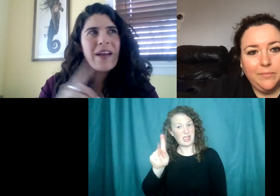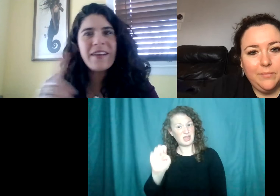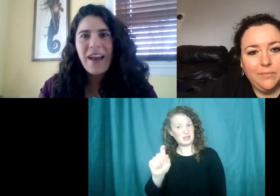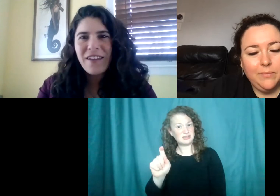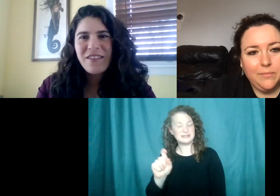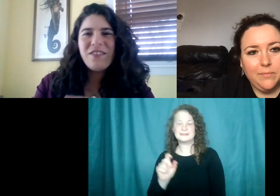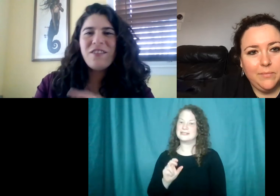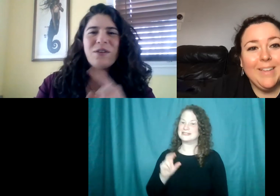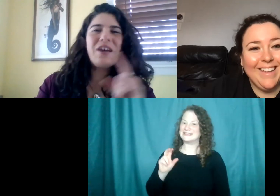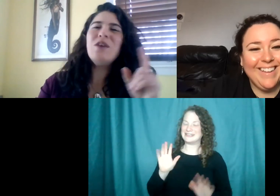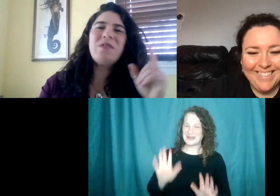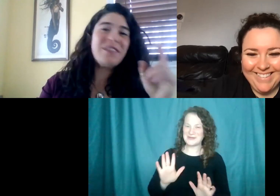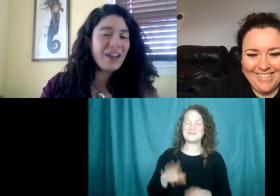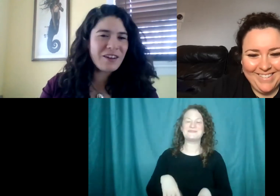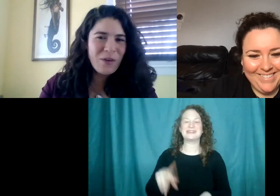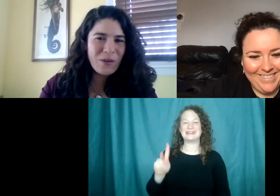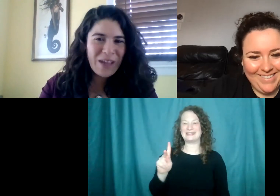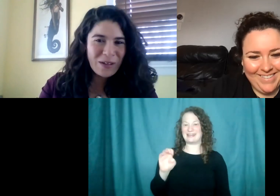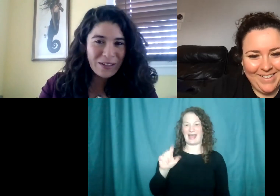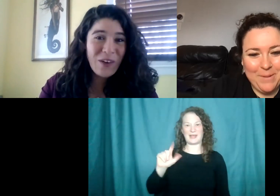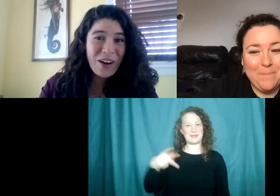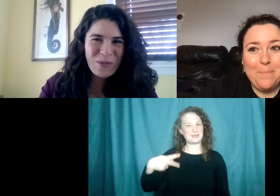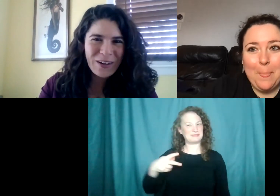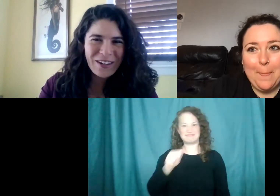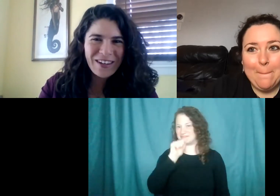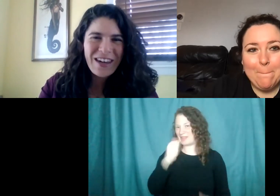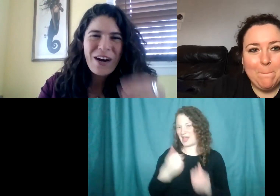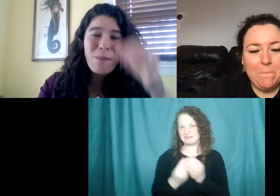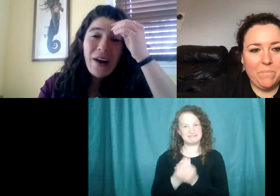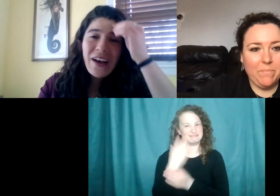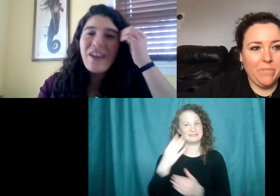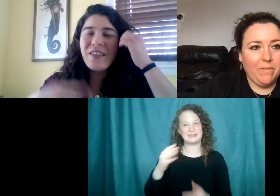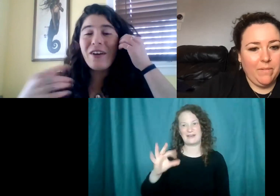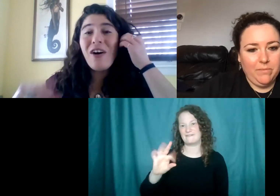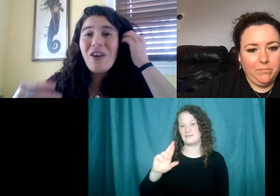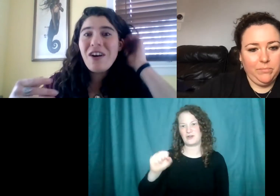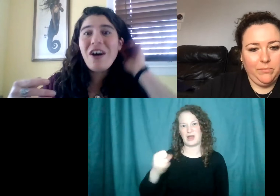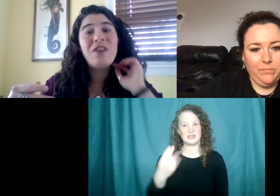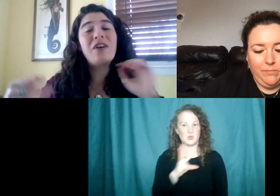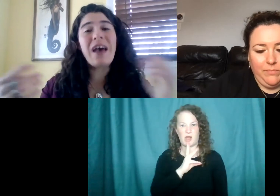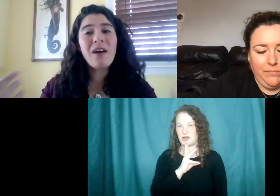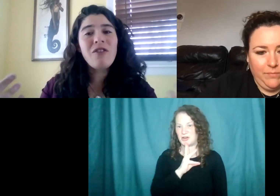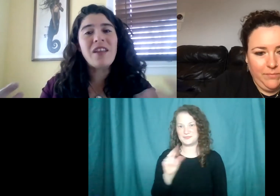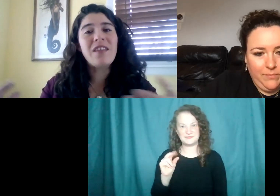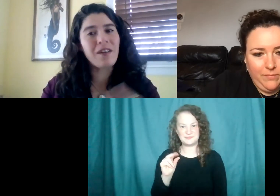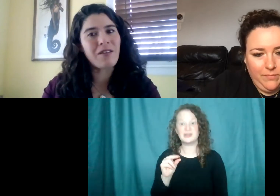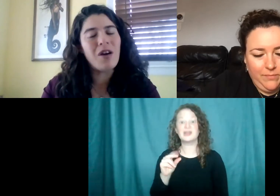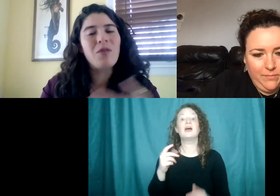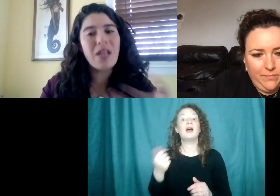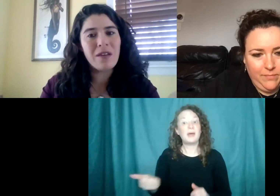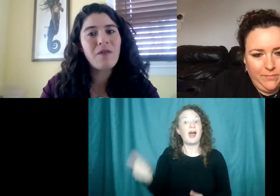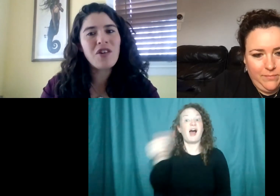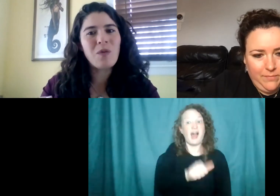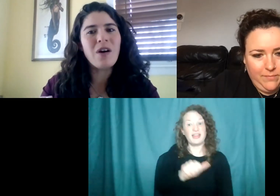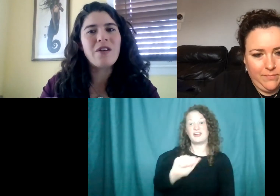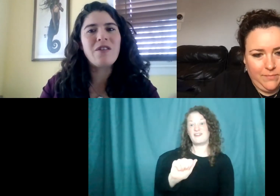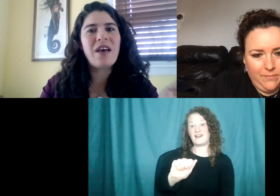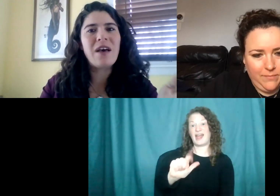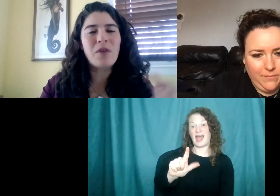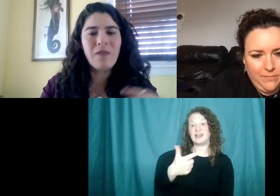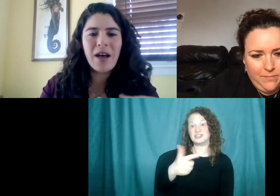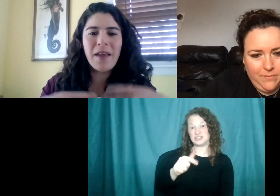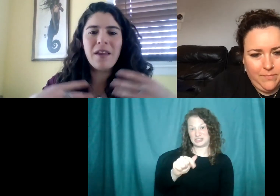No and yes. So kelp does not grow in fresh water, but there are other algae that grow in fresh